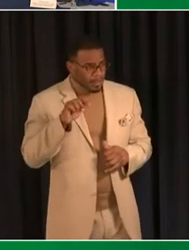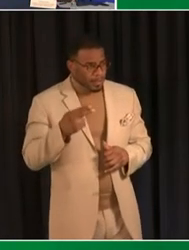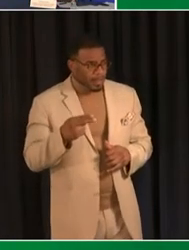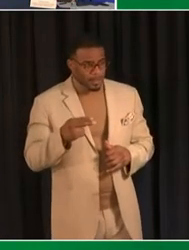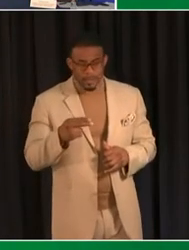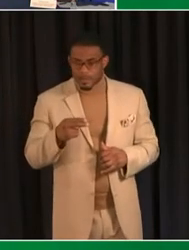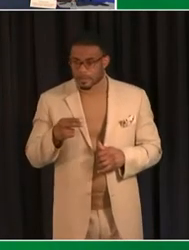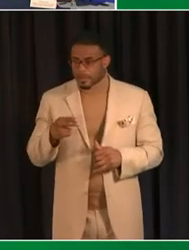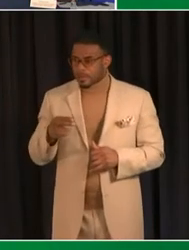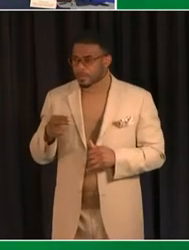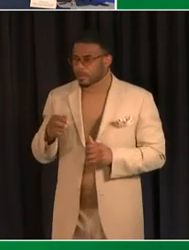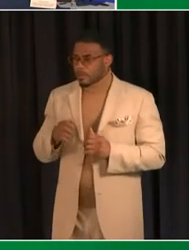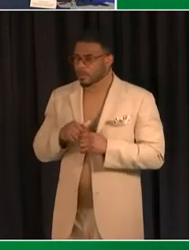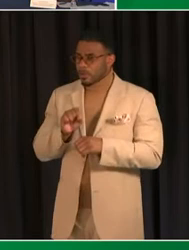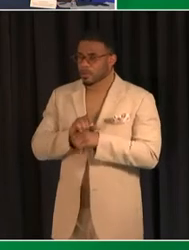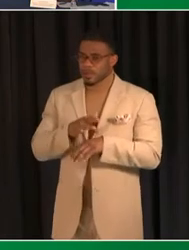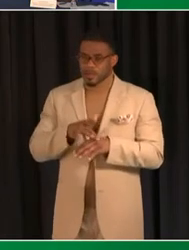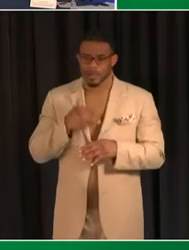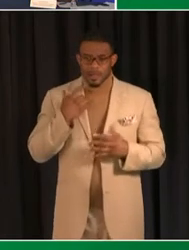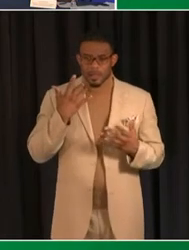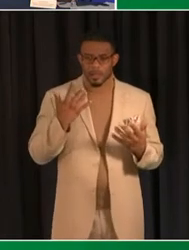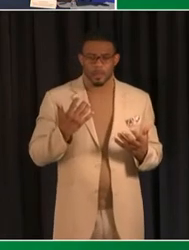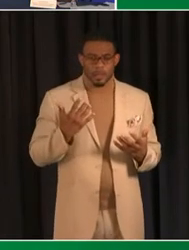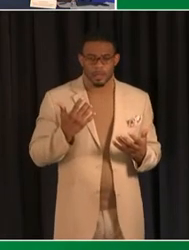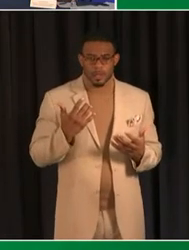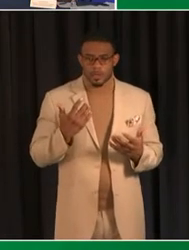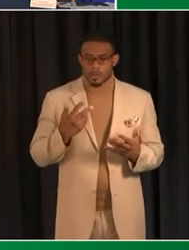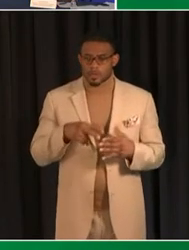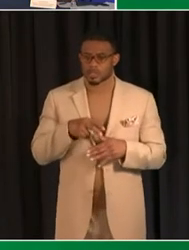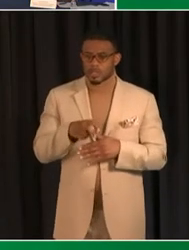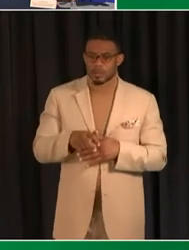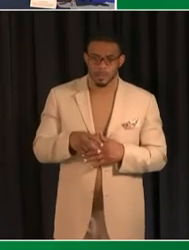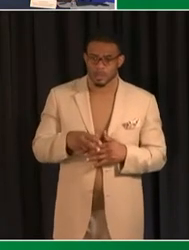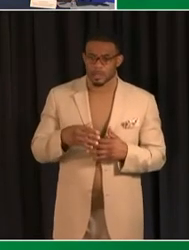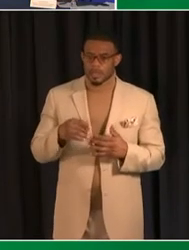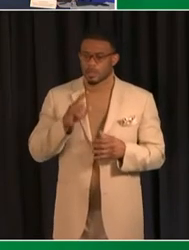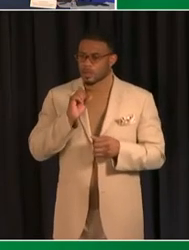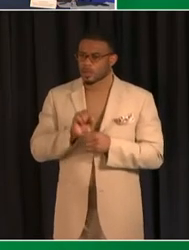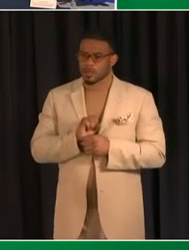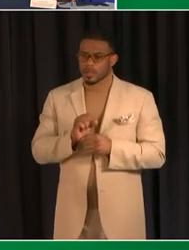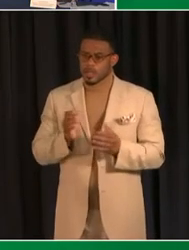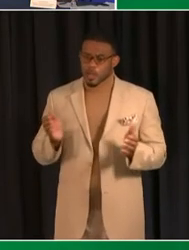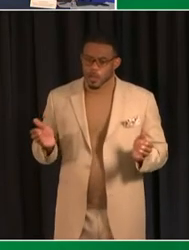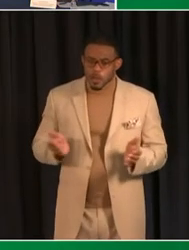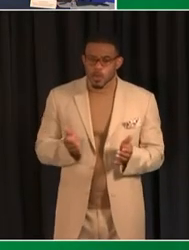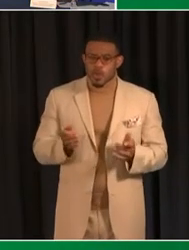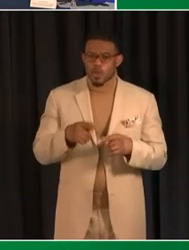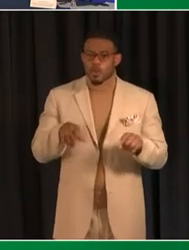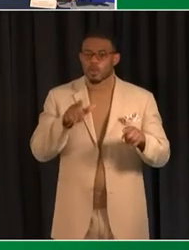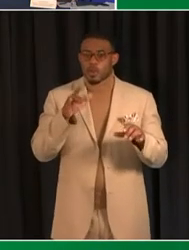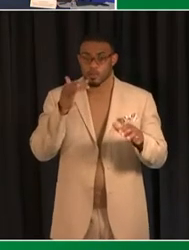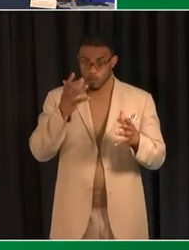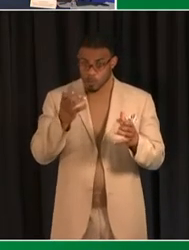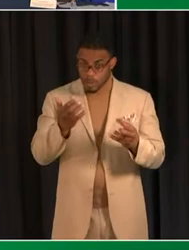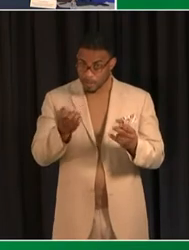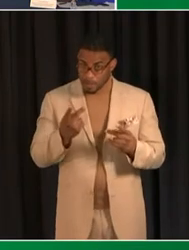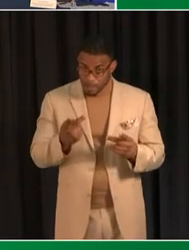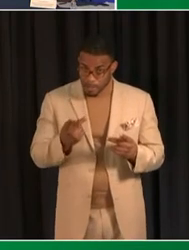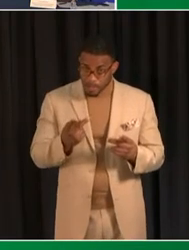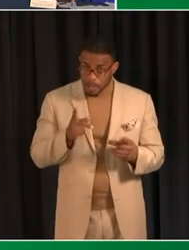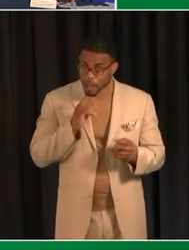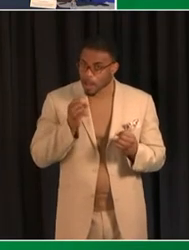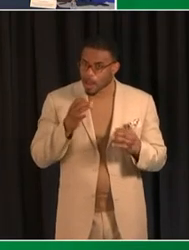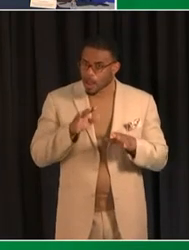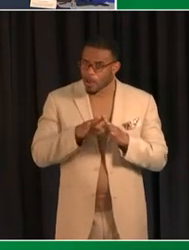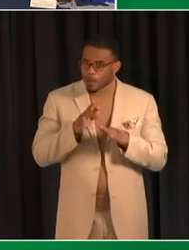Hi, this is Beth Ball with Premier Workspaces. I just wanted to jump on and really encourage those who do want to come